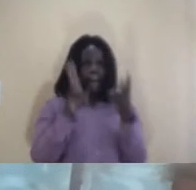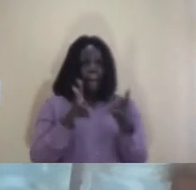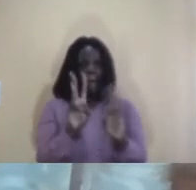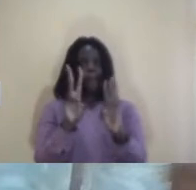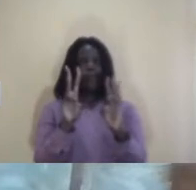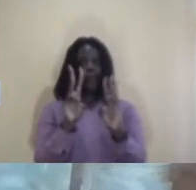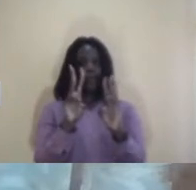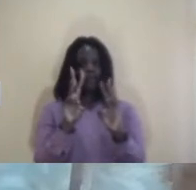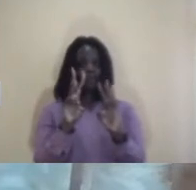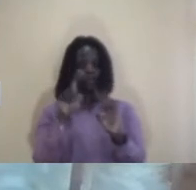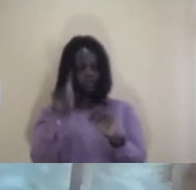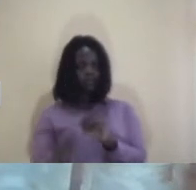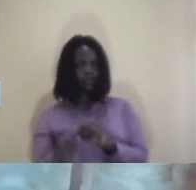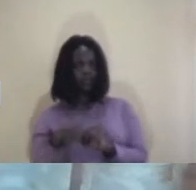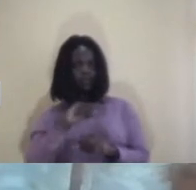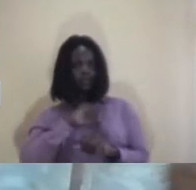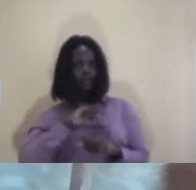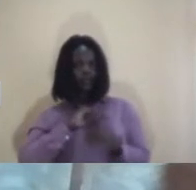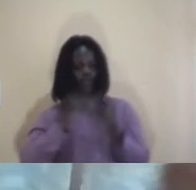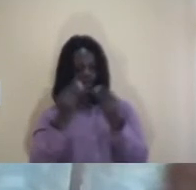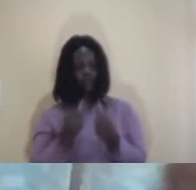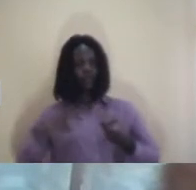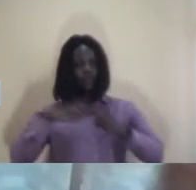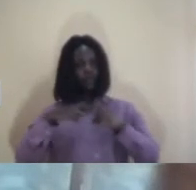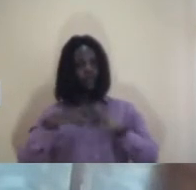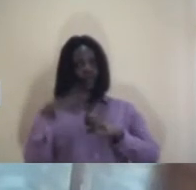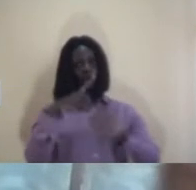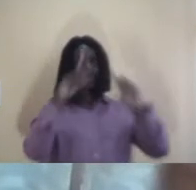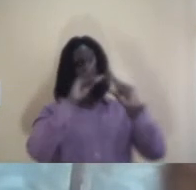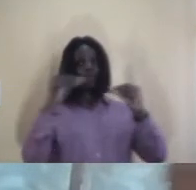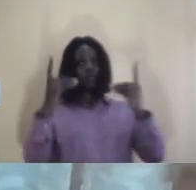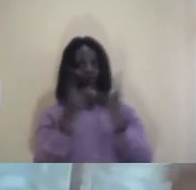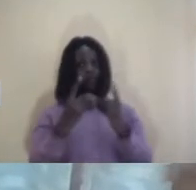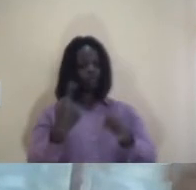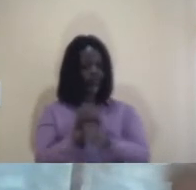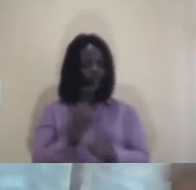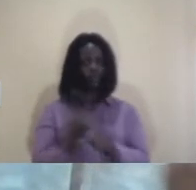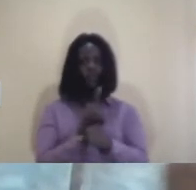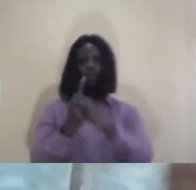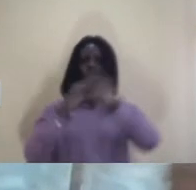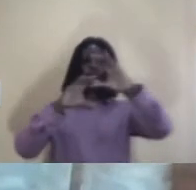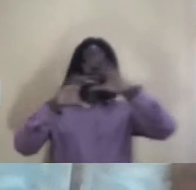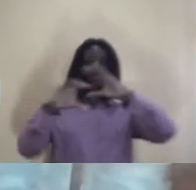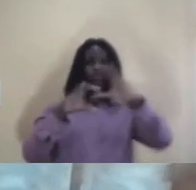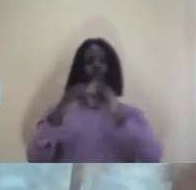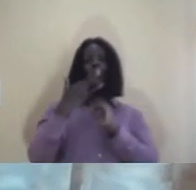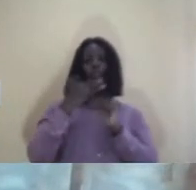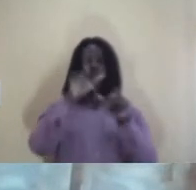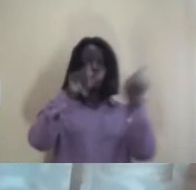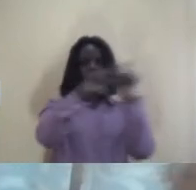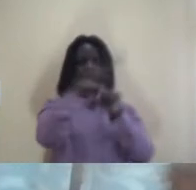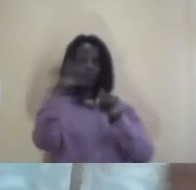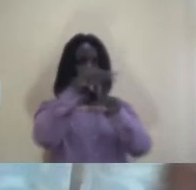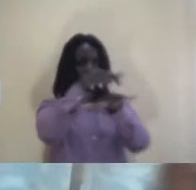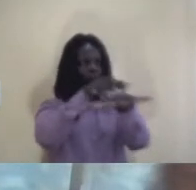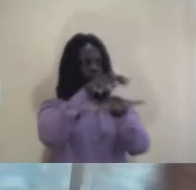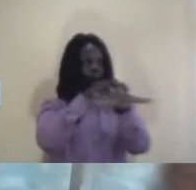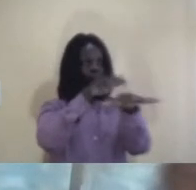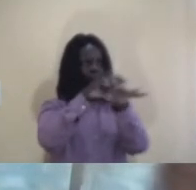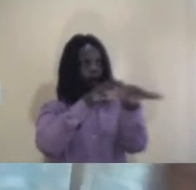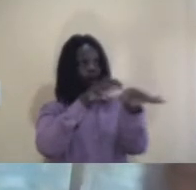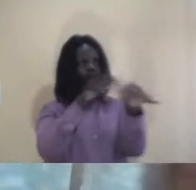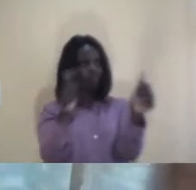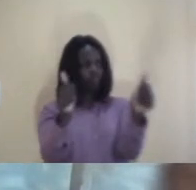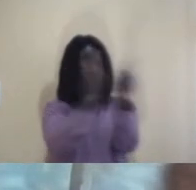this complex challenge, the department is in constant communication with the farmers, extension